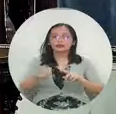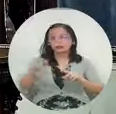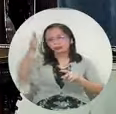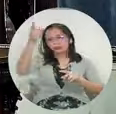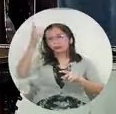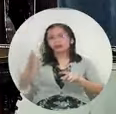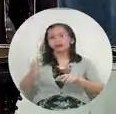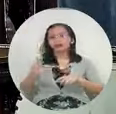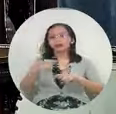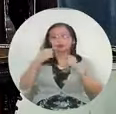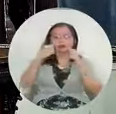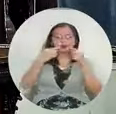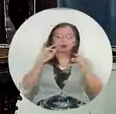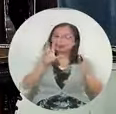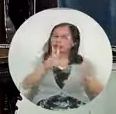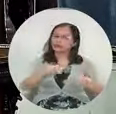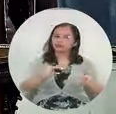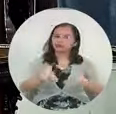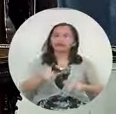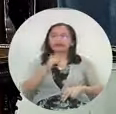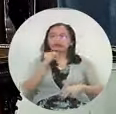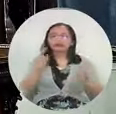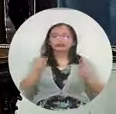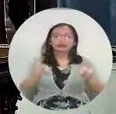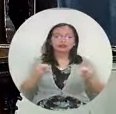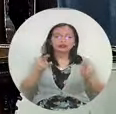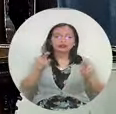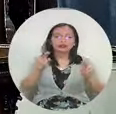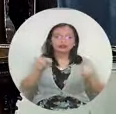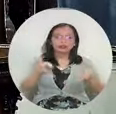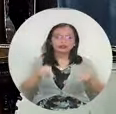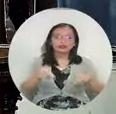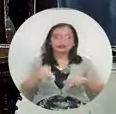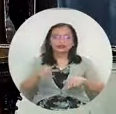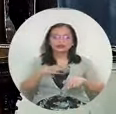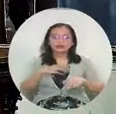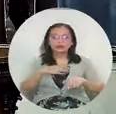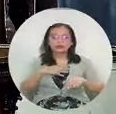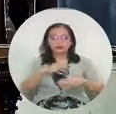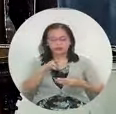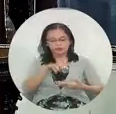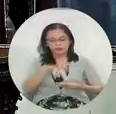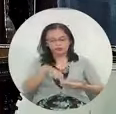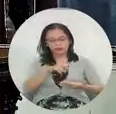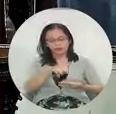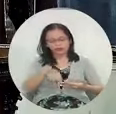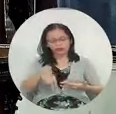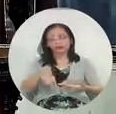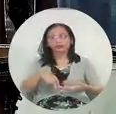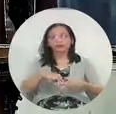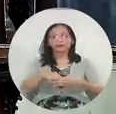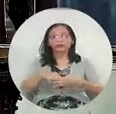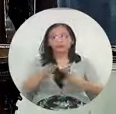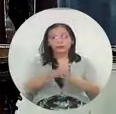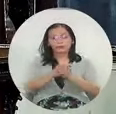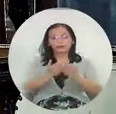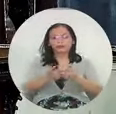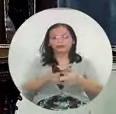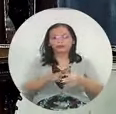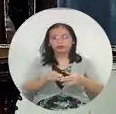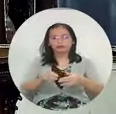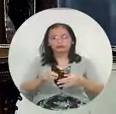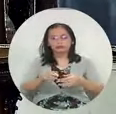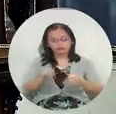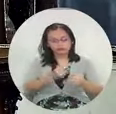And I found out that the people that really read books and know some books, they are the ones that are able to see methods that